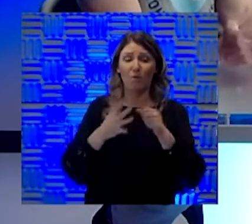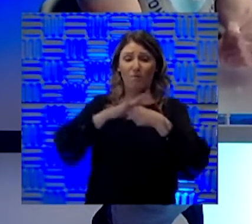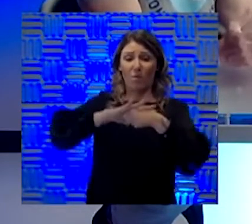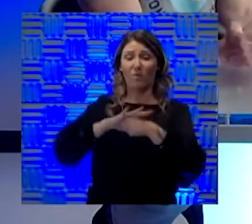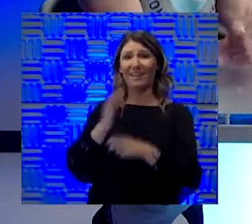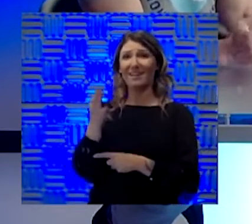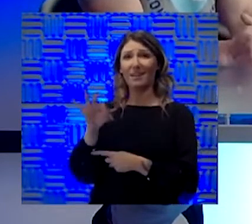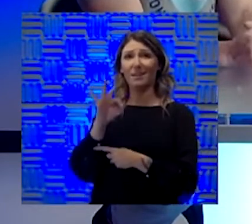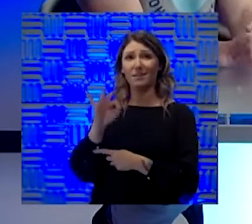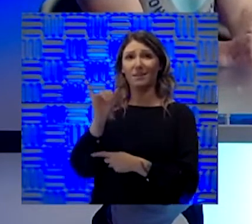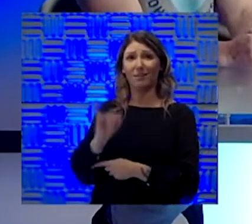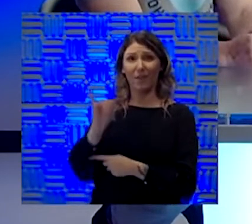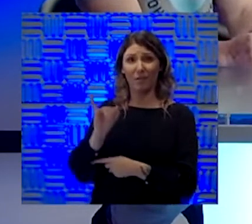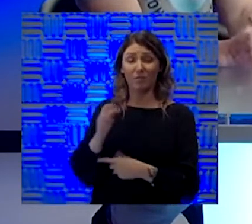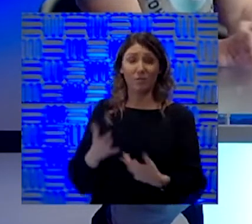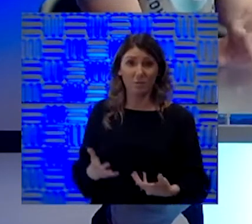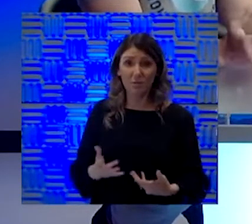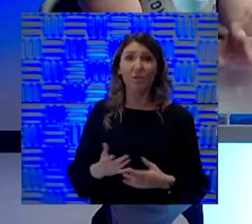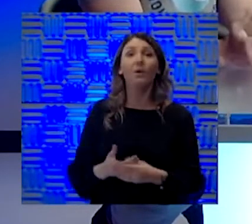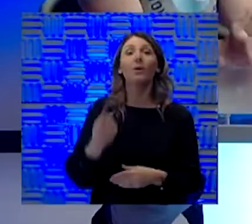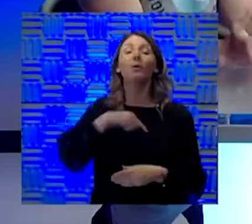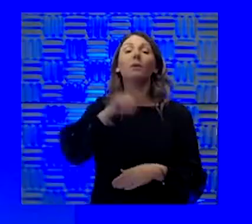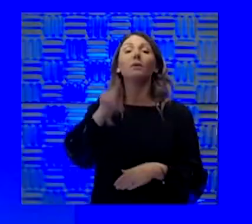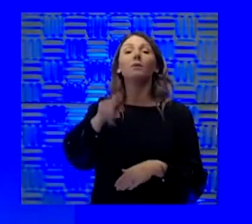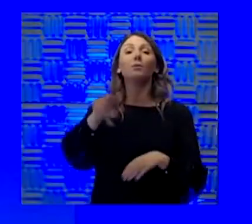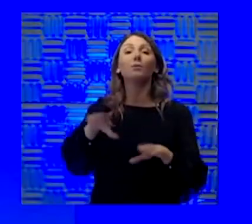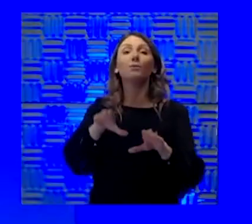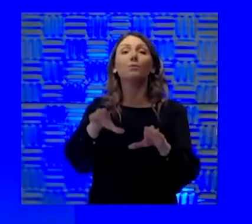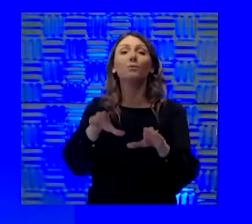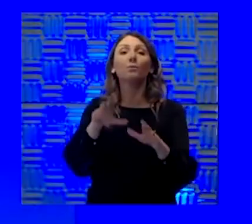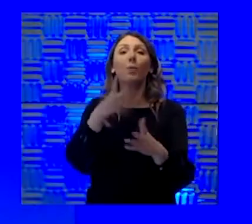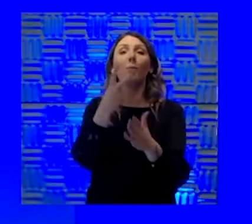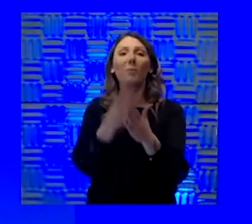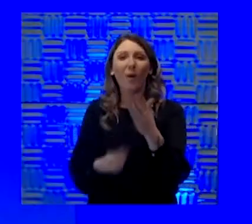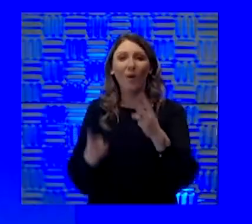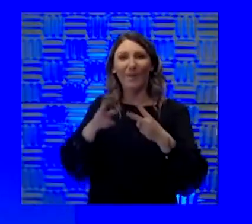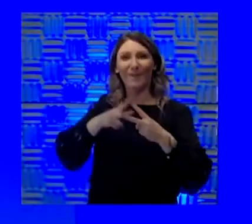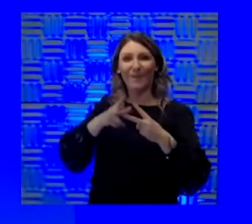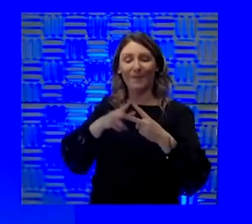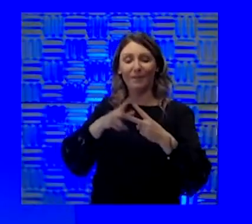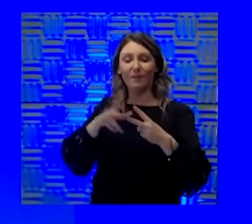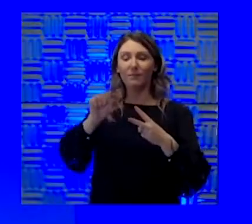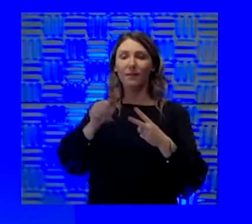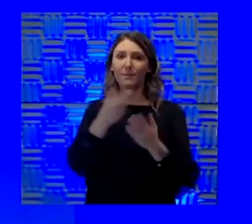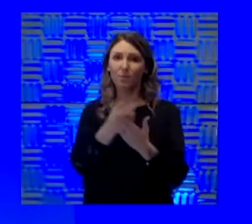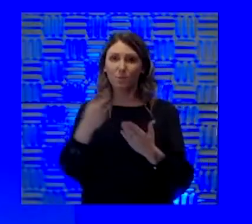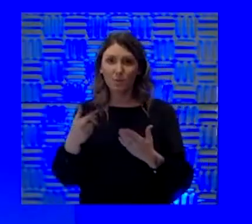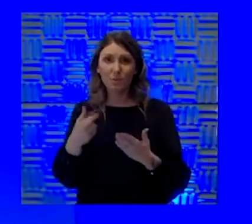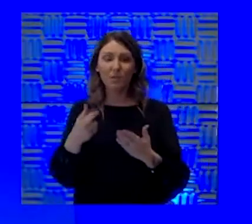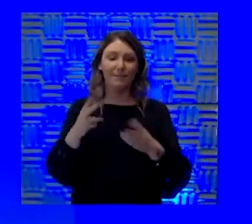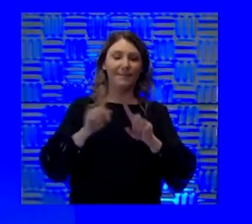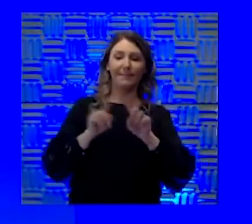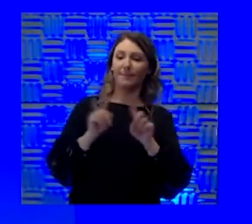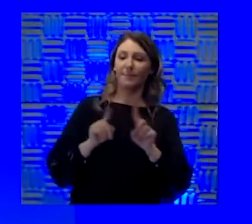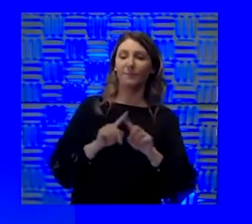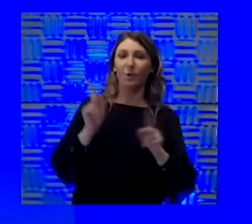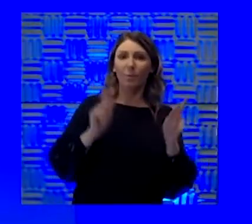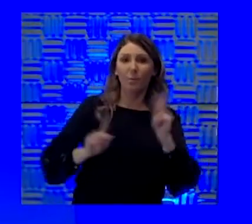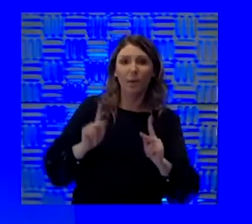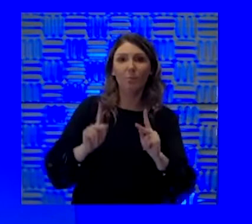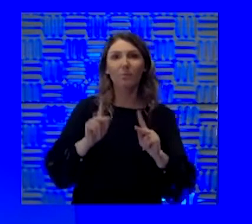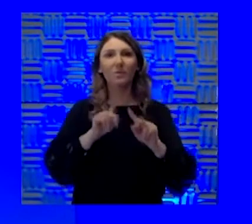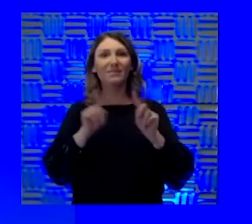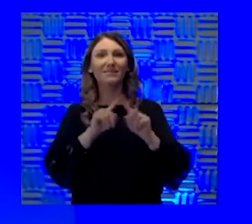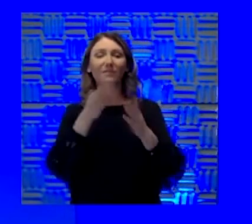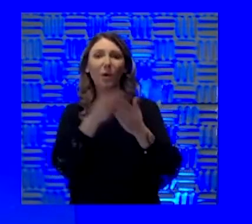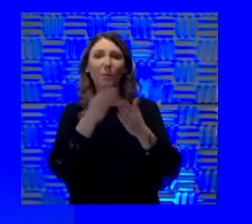COVID-19 infection. And we need to be able to do both. And I think, there are resources, there are different people, there's different monies